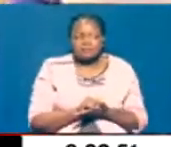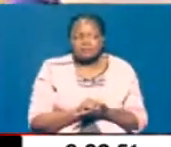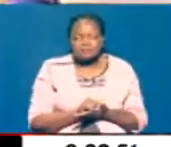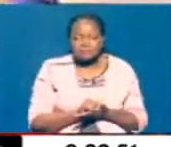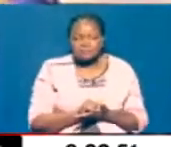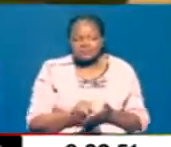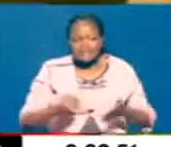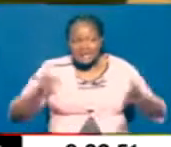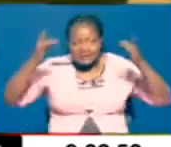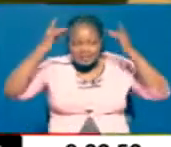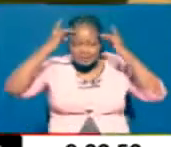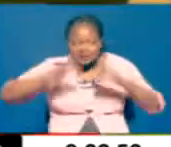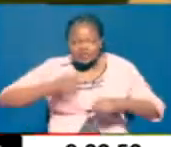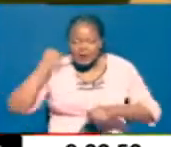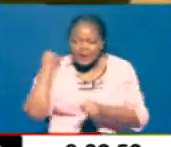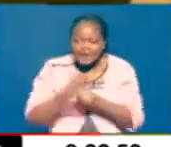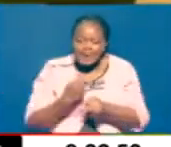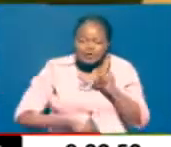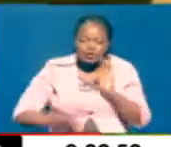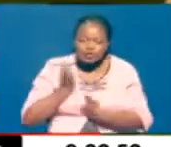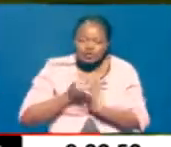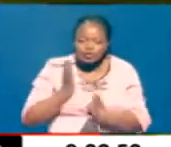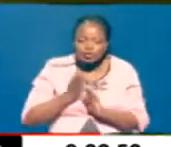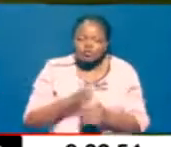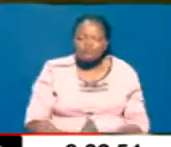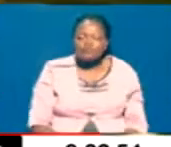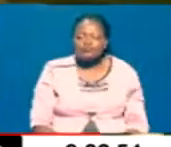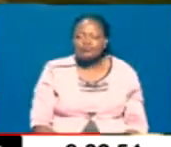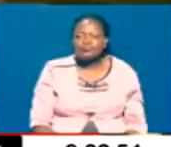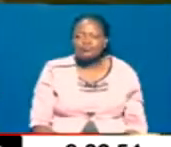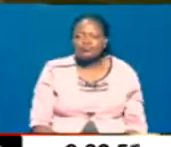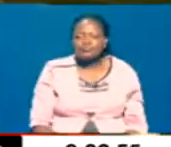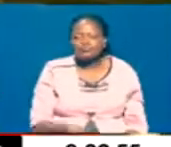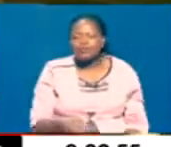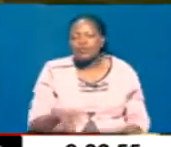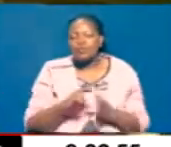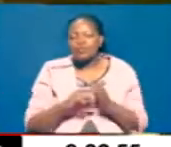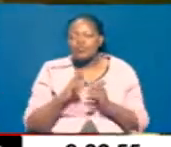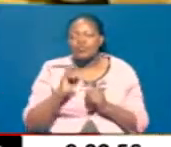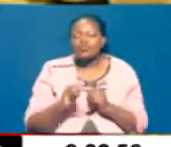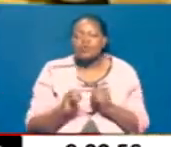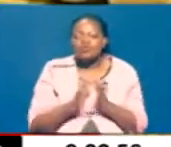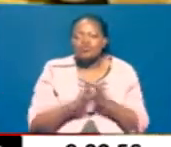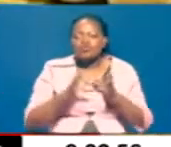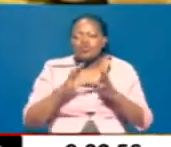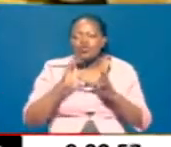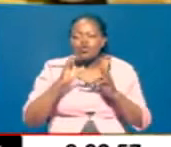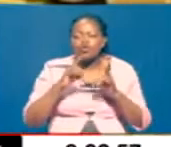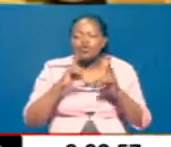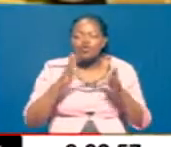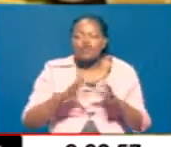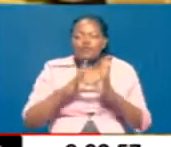maamuzi yafanywe haraka. Transport Network Regulations 2020 and Control of Budget Regulations are among